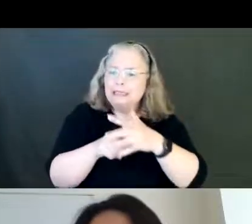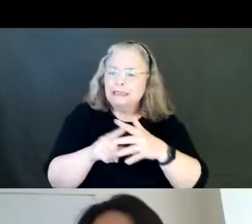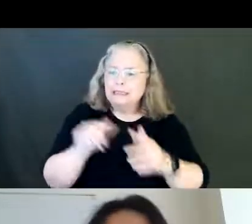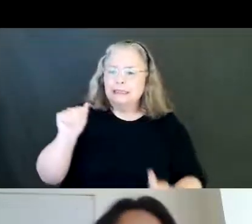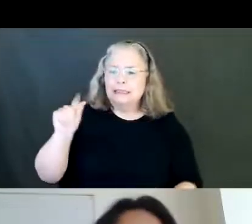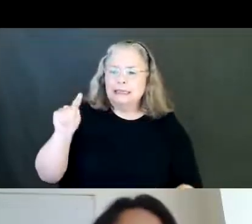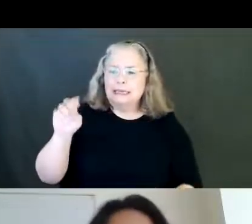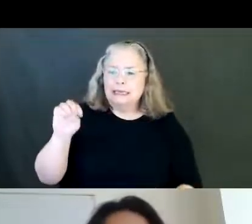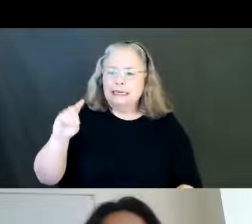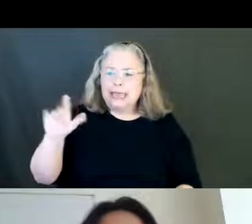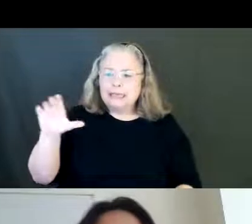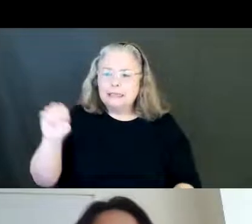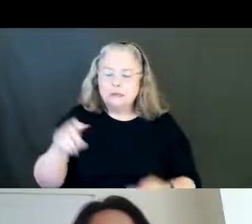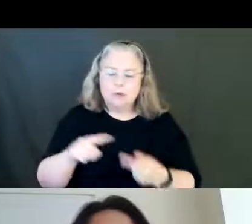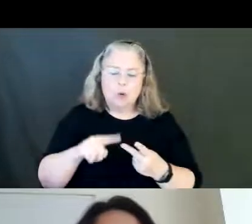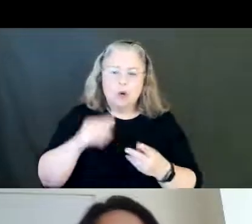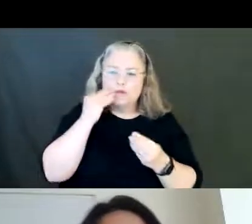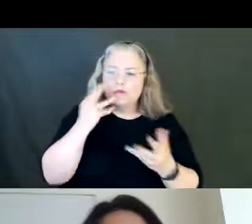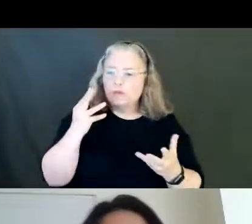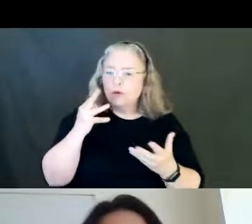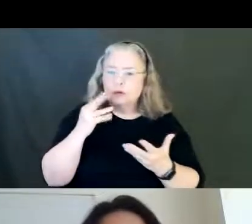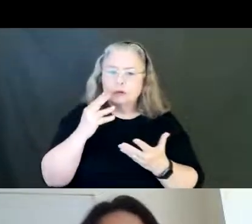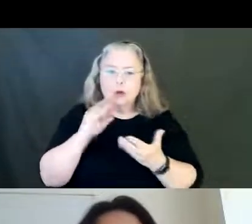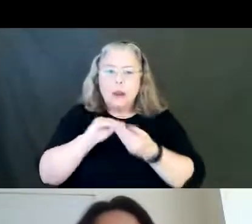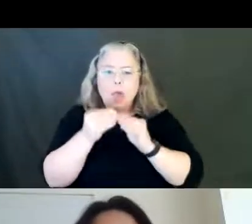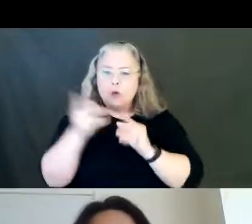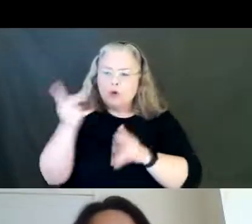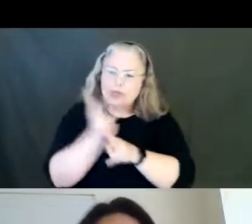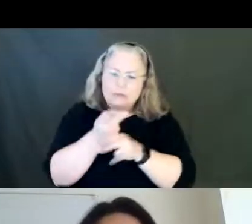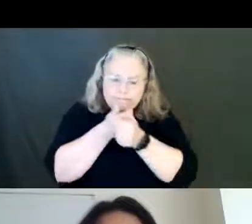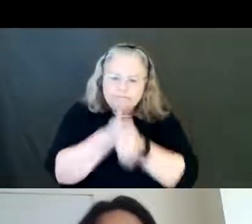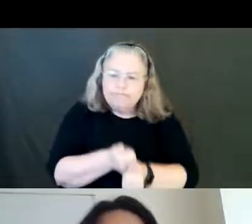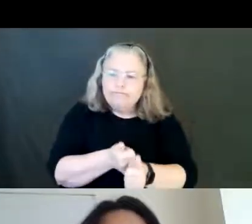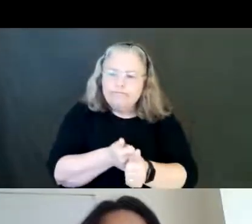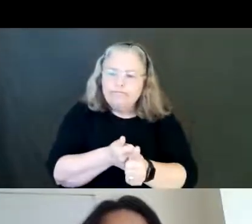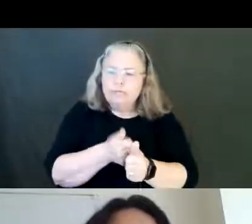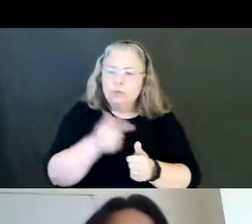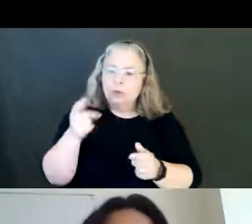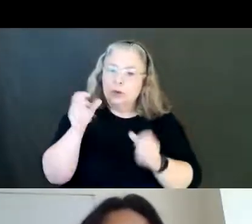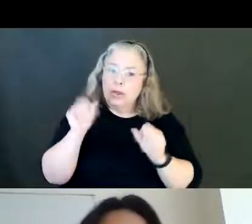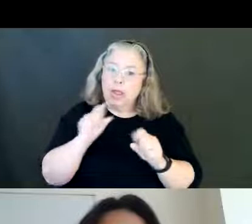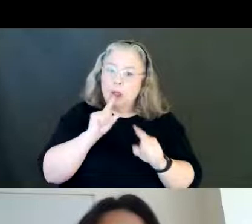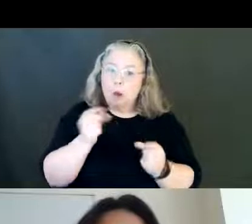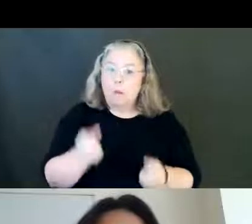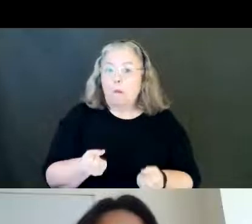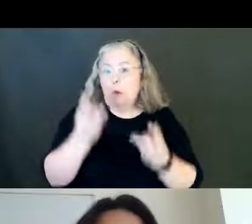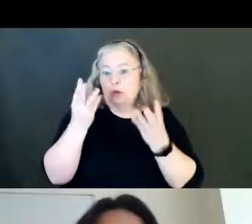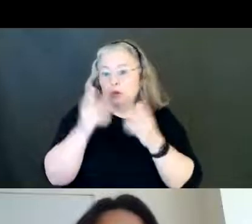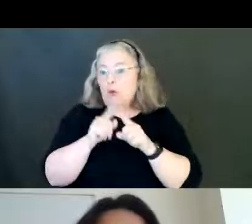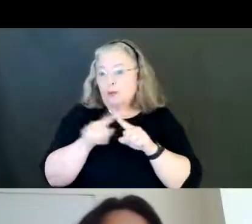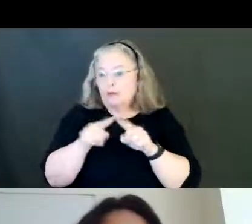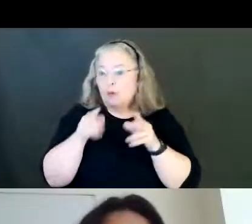in information on certain numbers? And you're able to answer multiple ways into